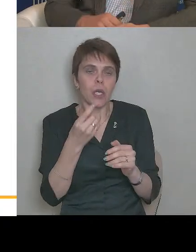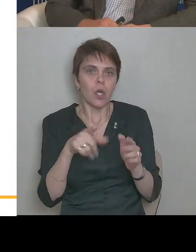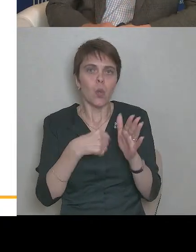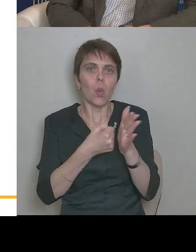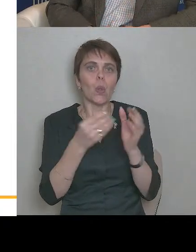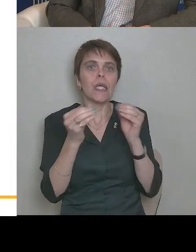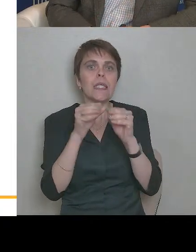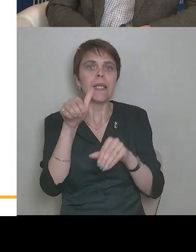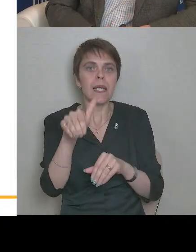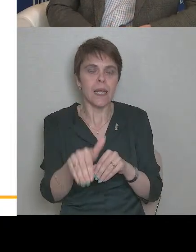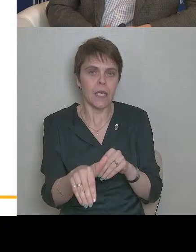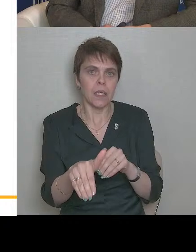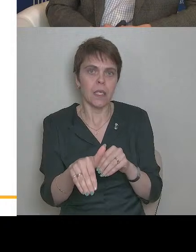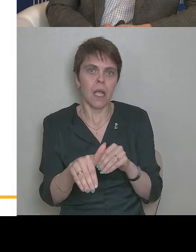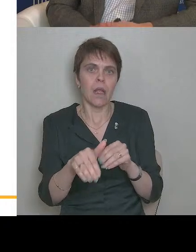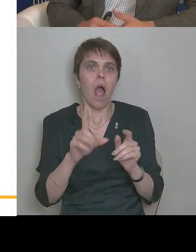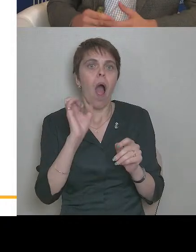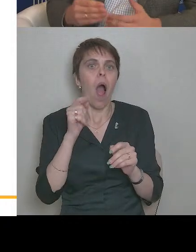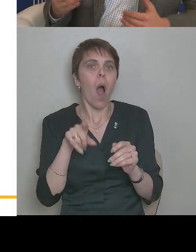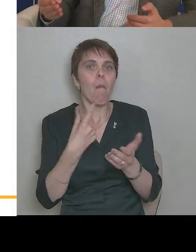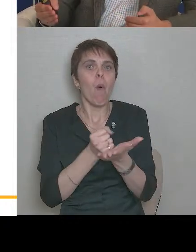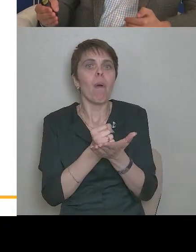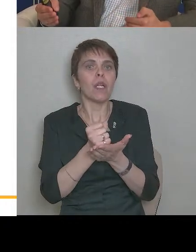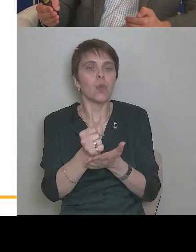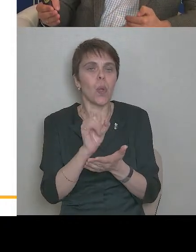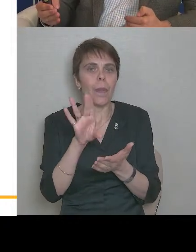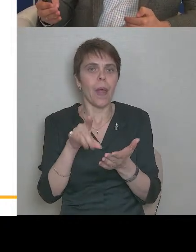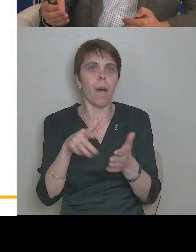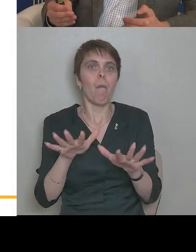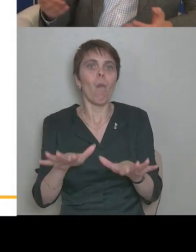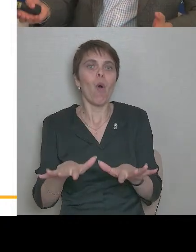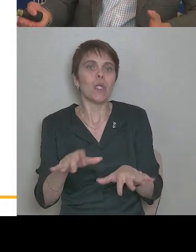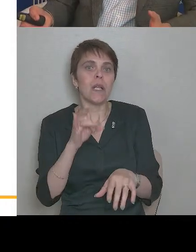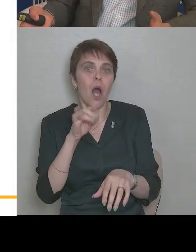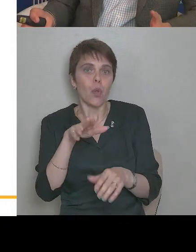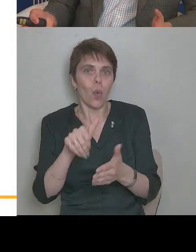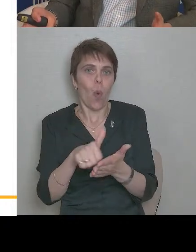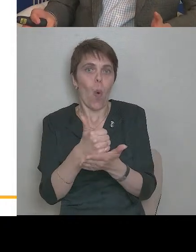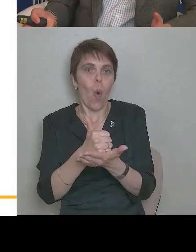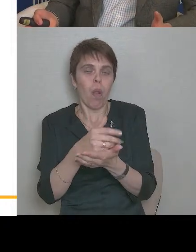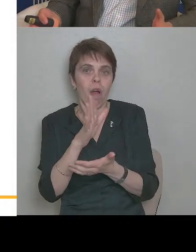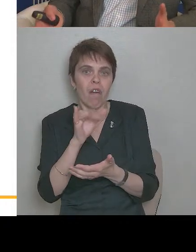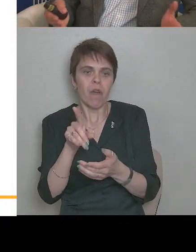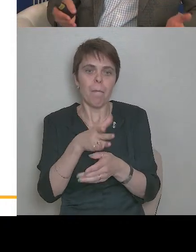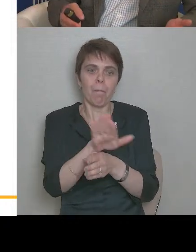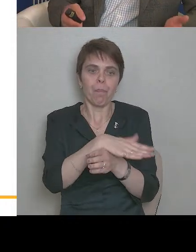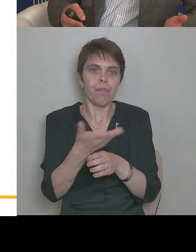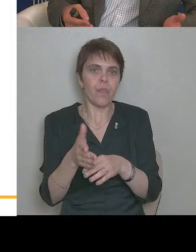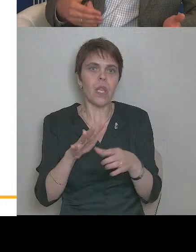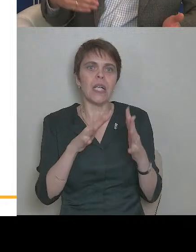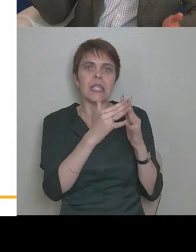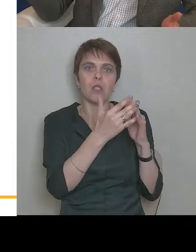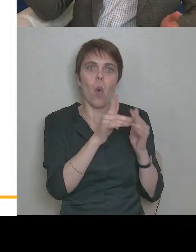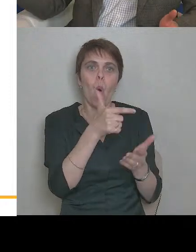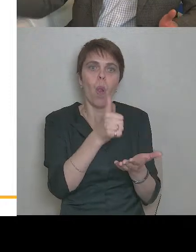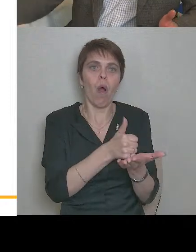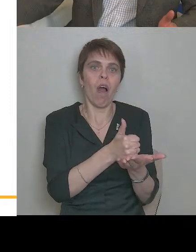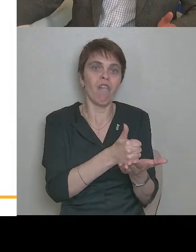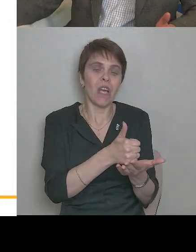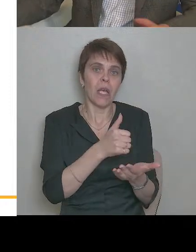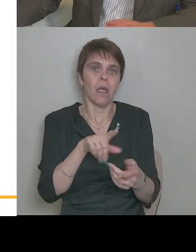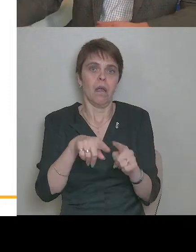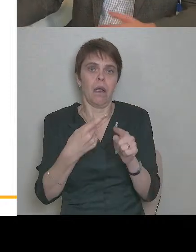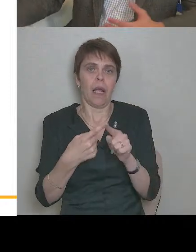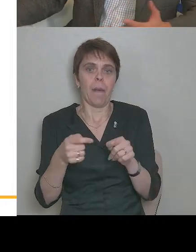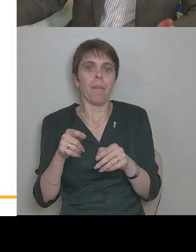constituency, the village, town, or big city up to 10,000, or is running for the mayor, and if